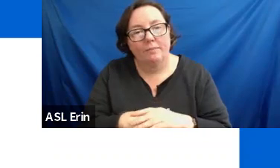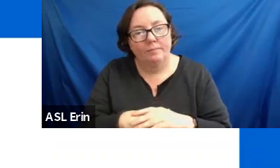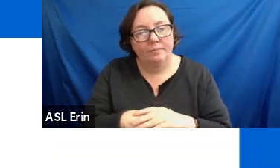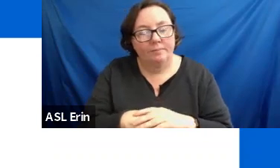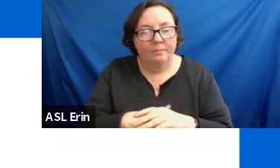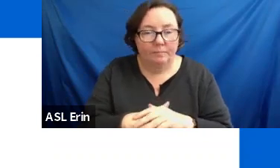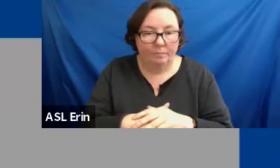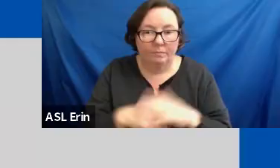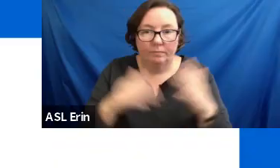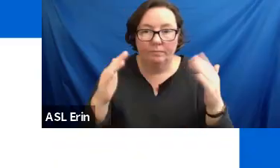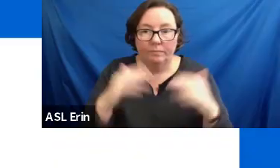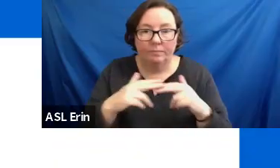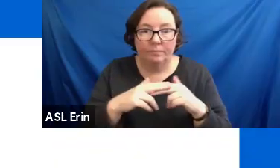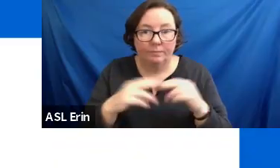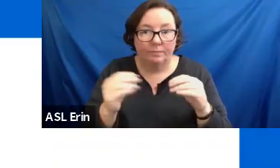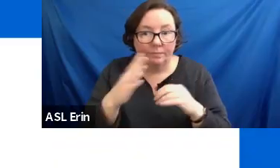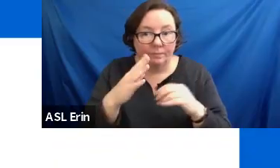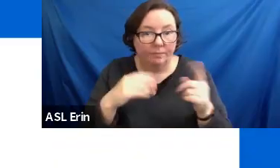I'm gonna move to the next slide, please.